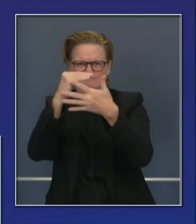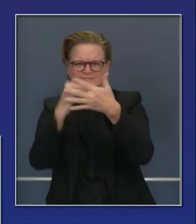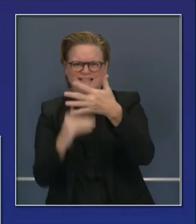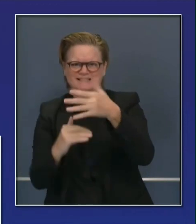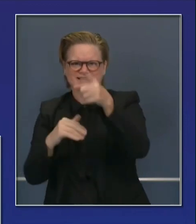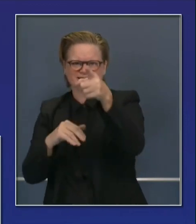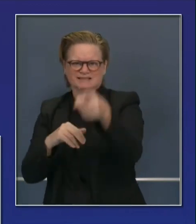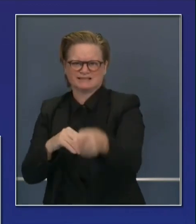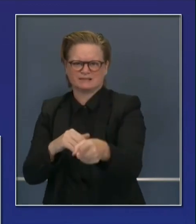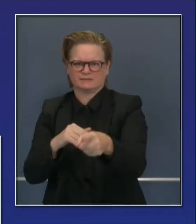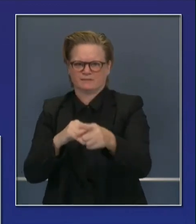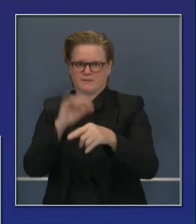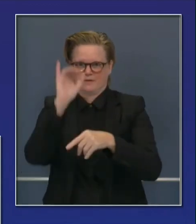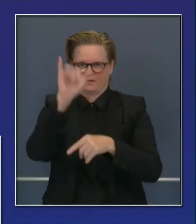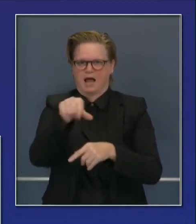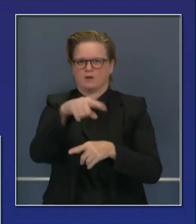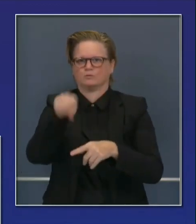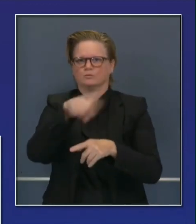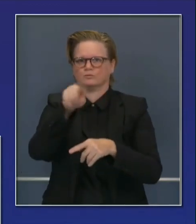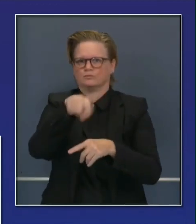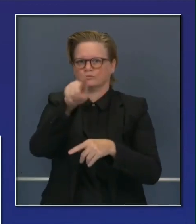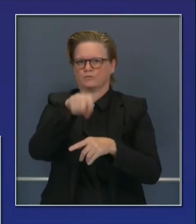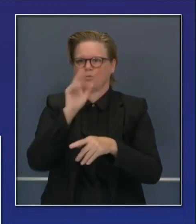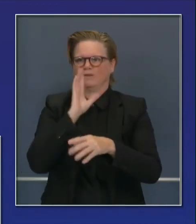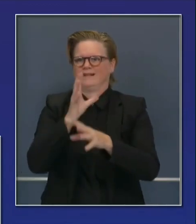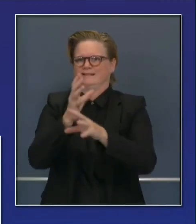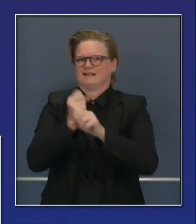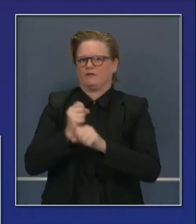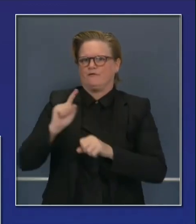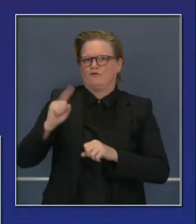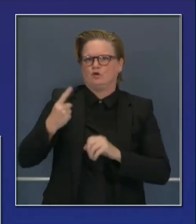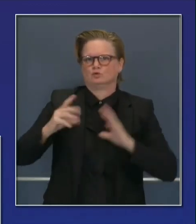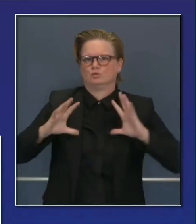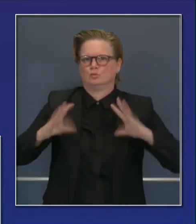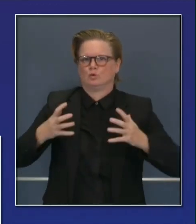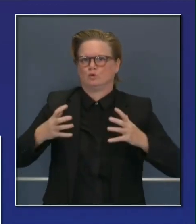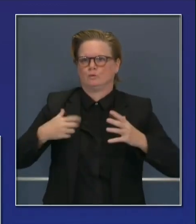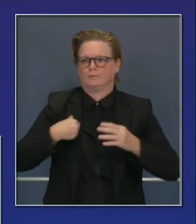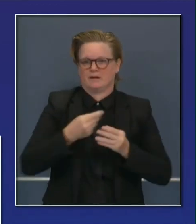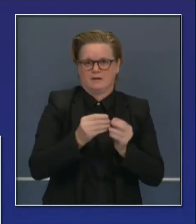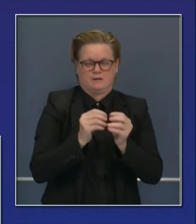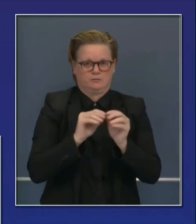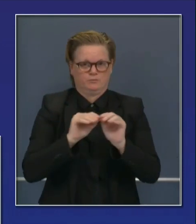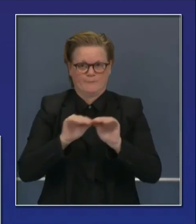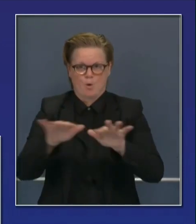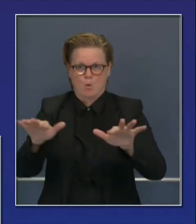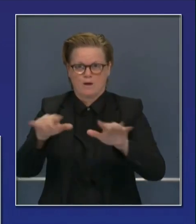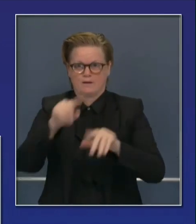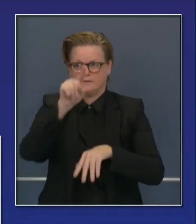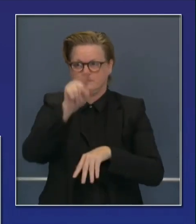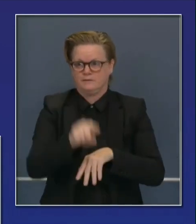our prioritization of distribution based upon the scarcity of the first